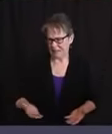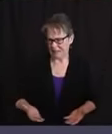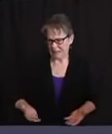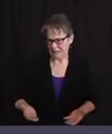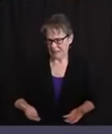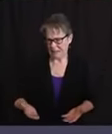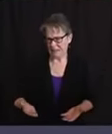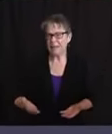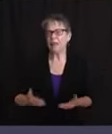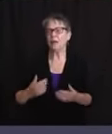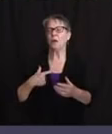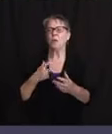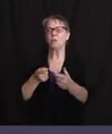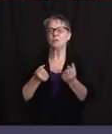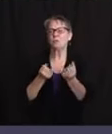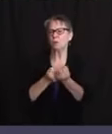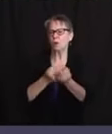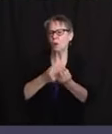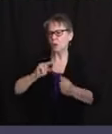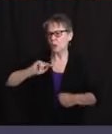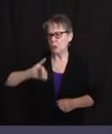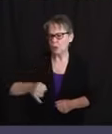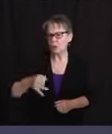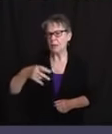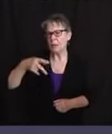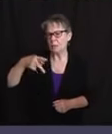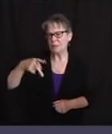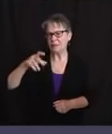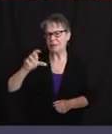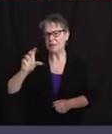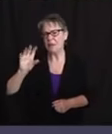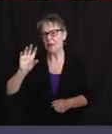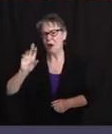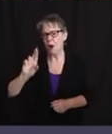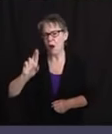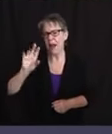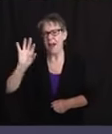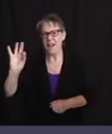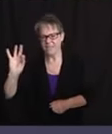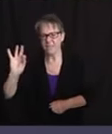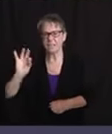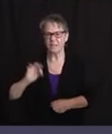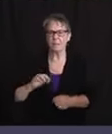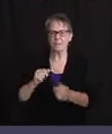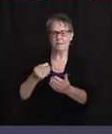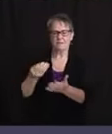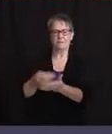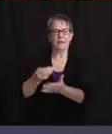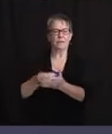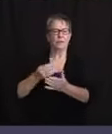of needs in our state right now. And they could still use all the support